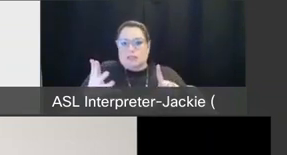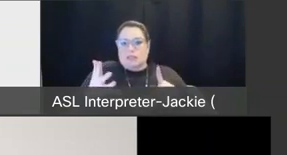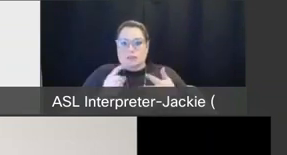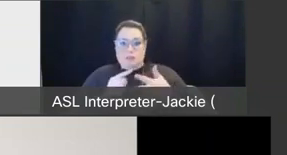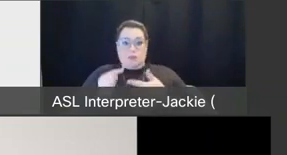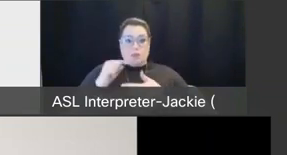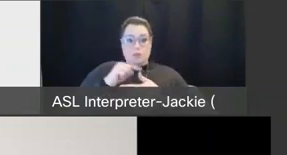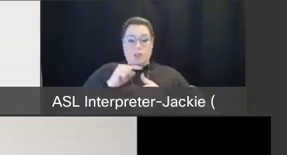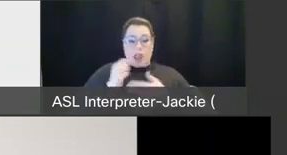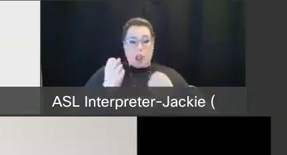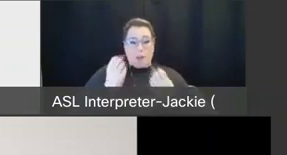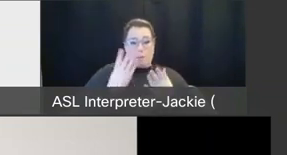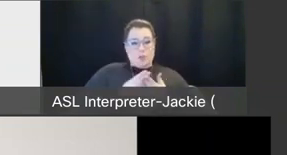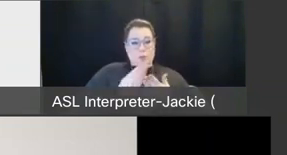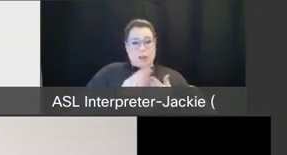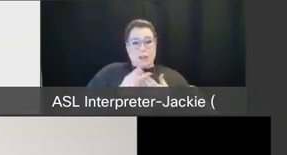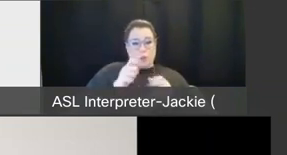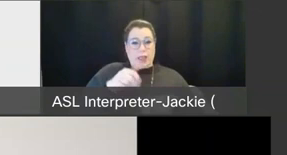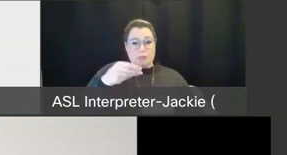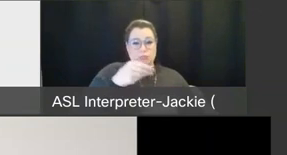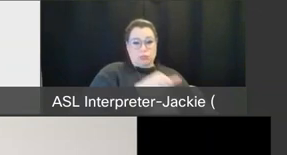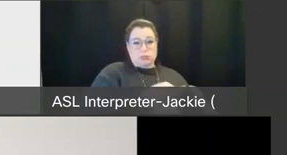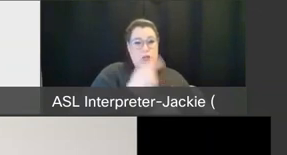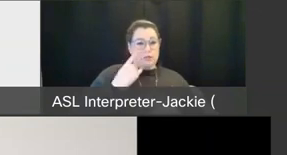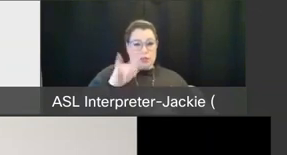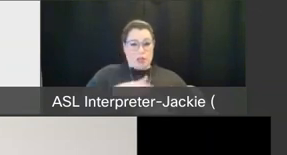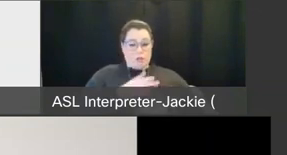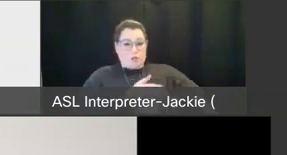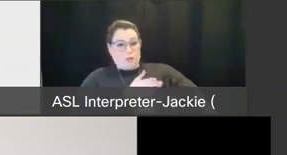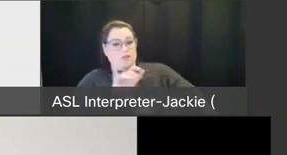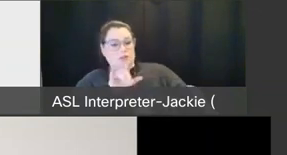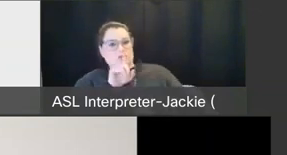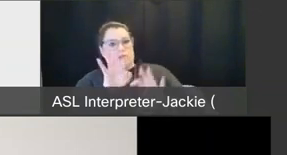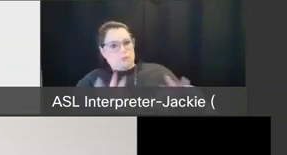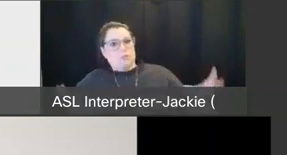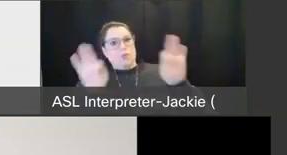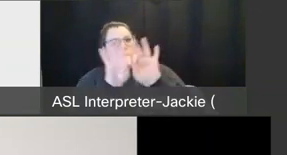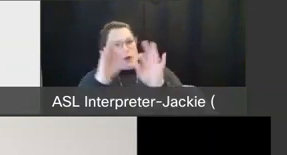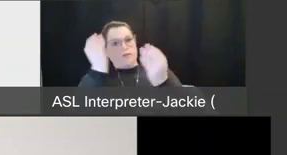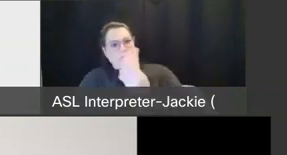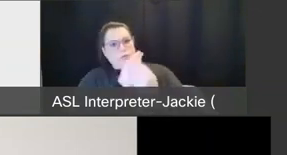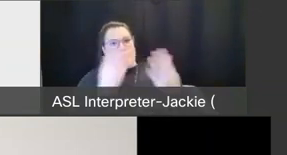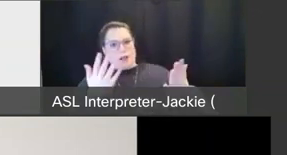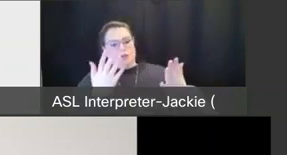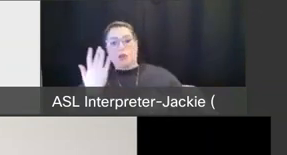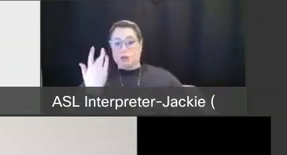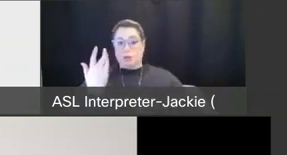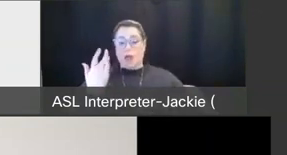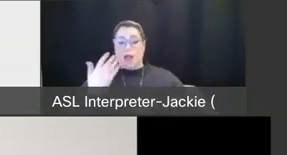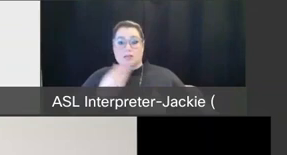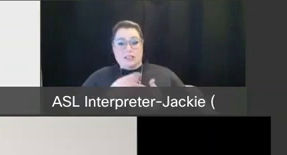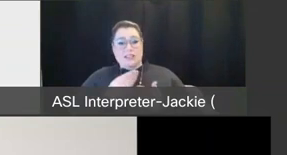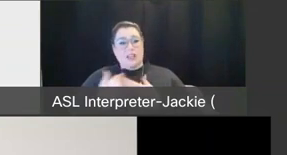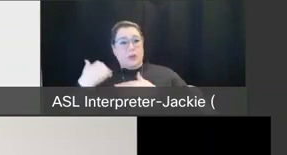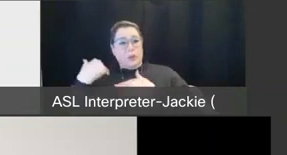realistically put towards this basement renovation? And that is really important from a fiscal responsibility, is to, you need to have